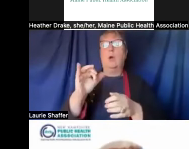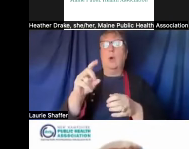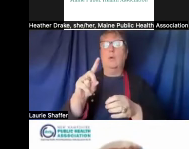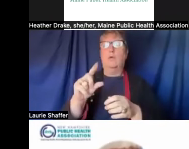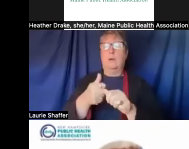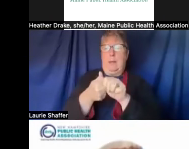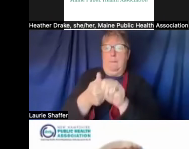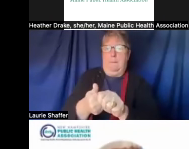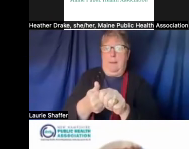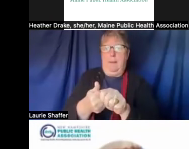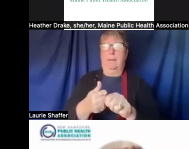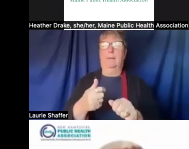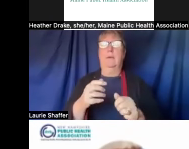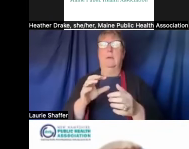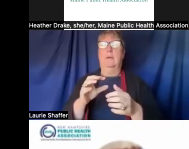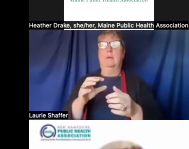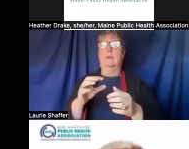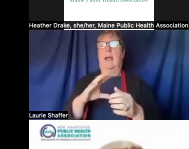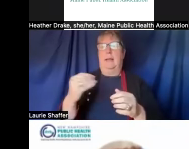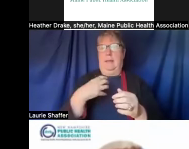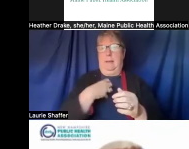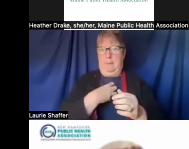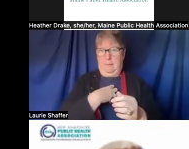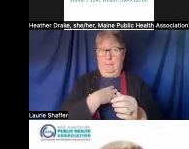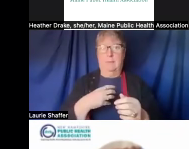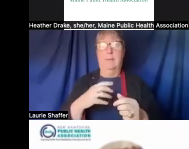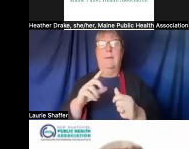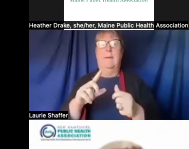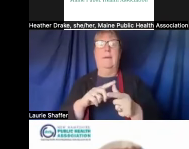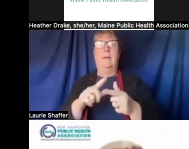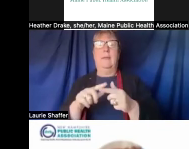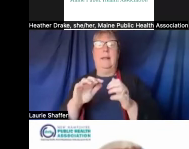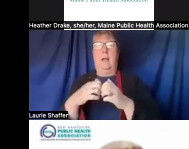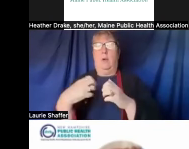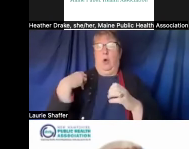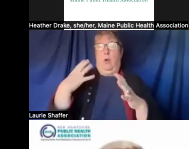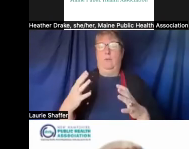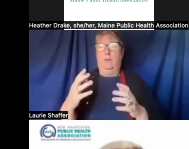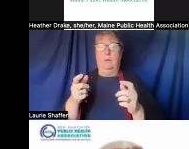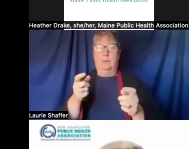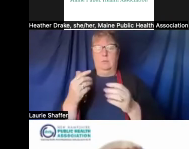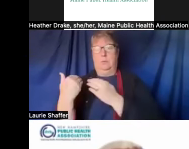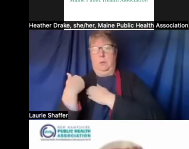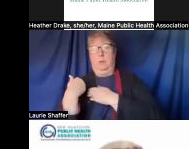and then discuss legislation initiatives as a response of health officer involvement during COVID.